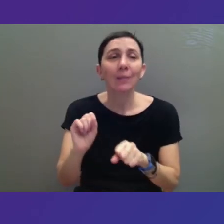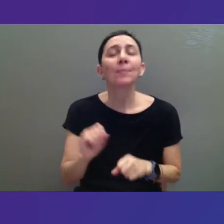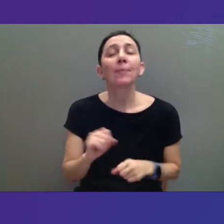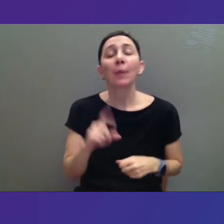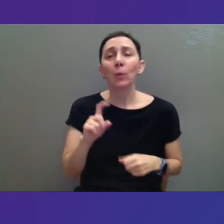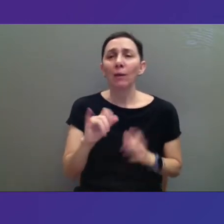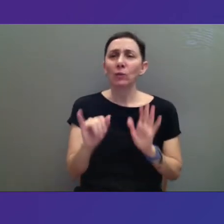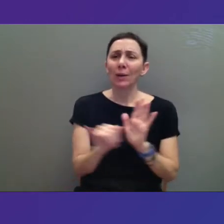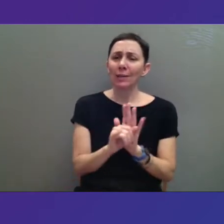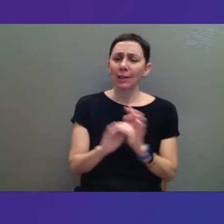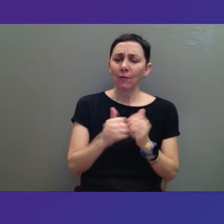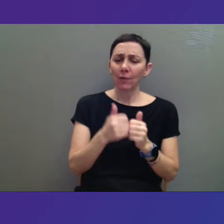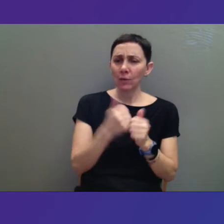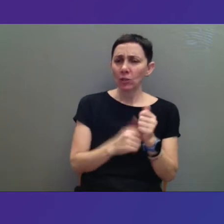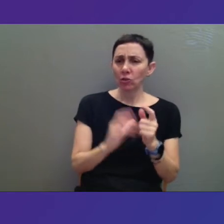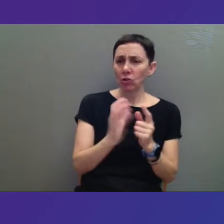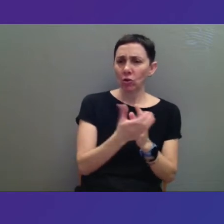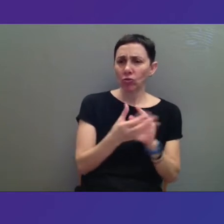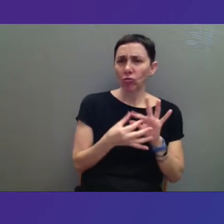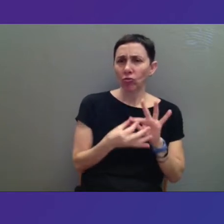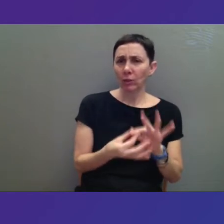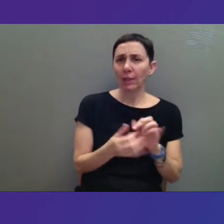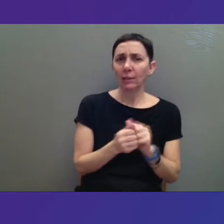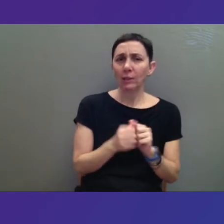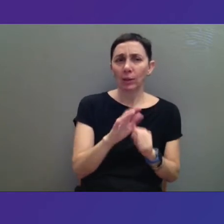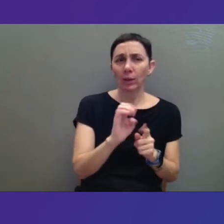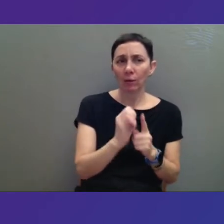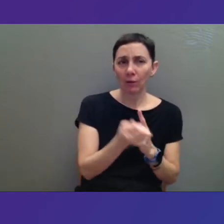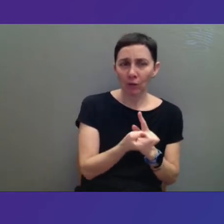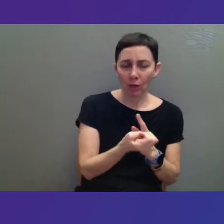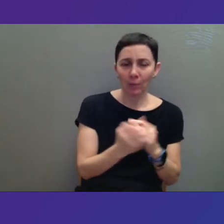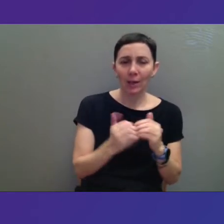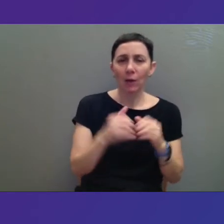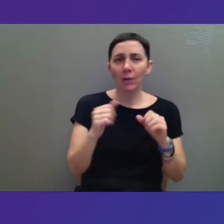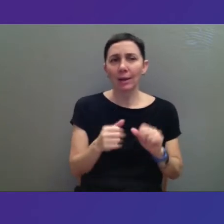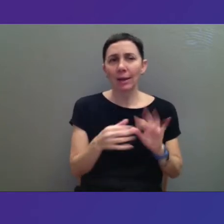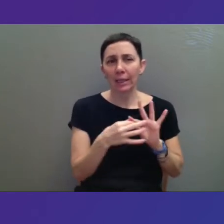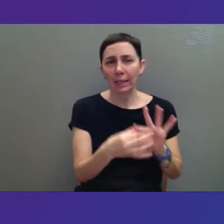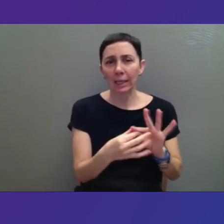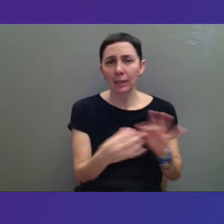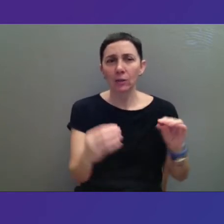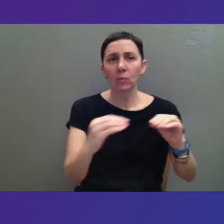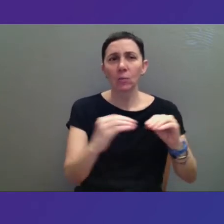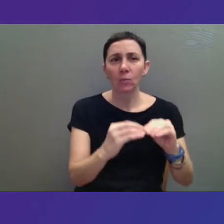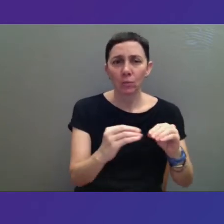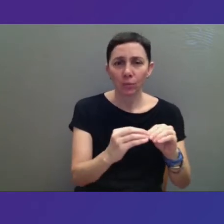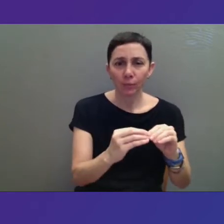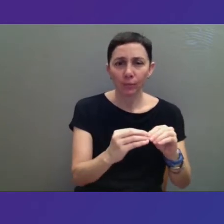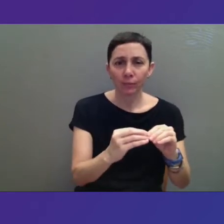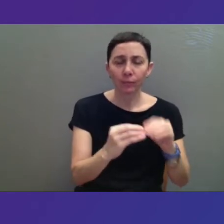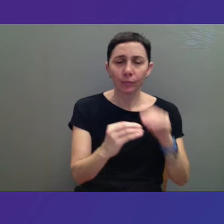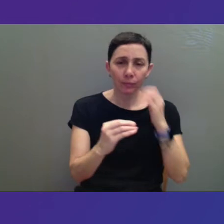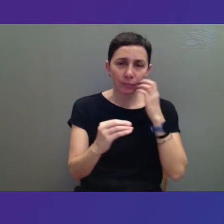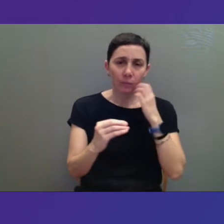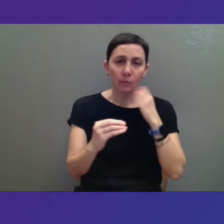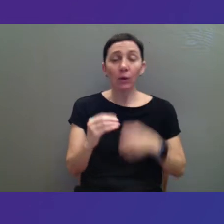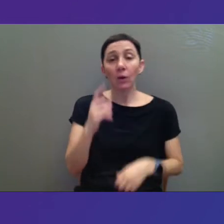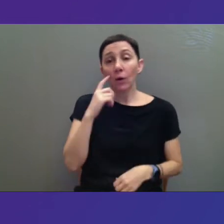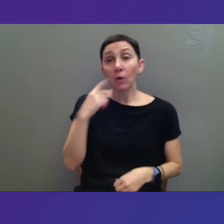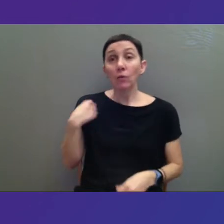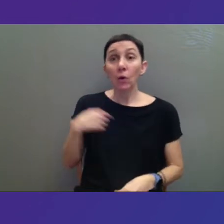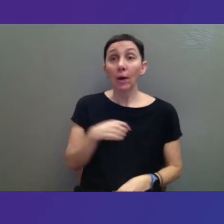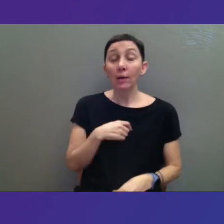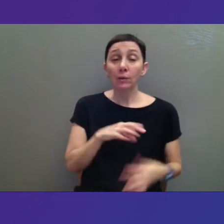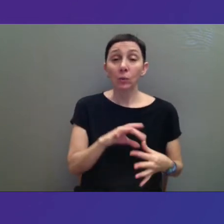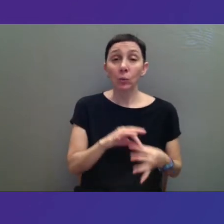their environment specifically and how they can connect to them more. So while our chants actually do that genealogy pathway of connecting